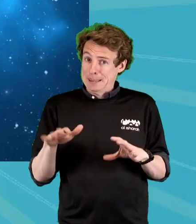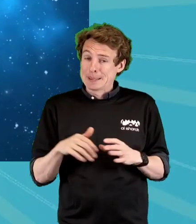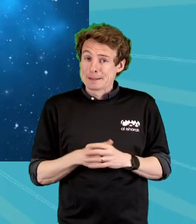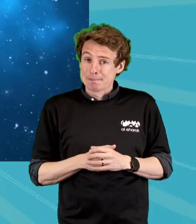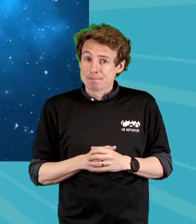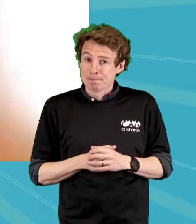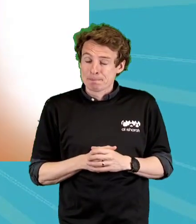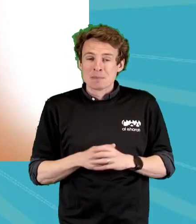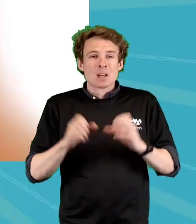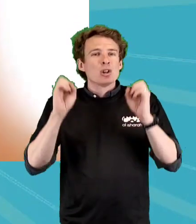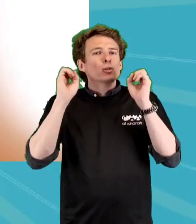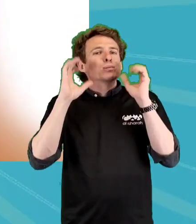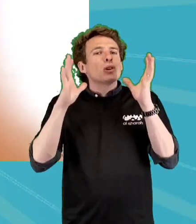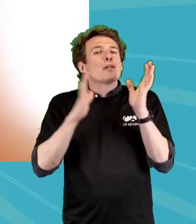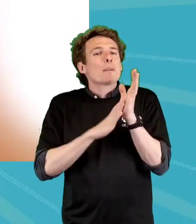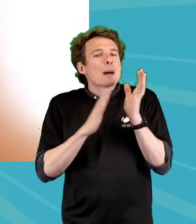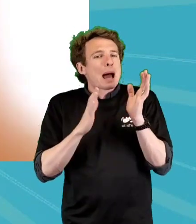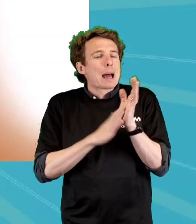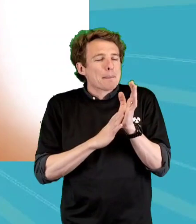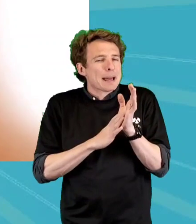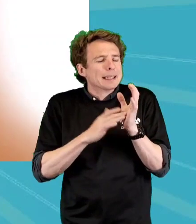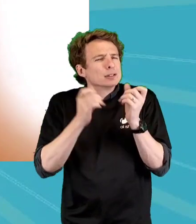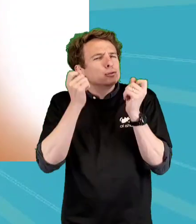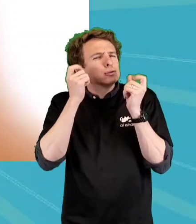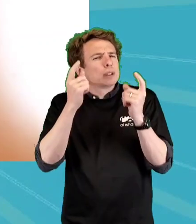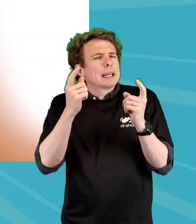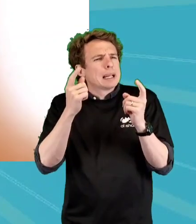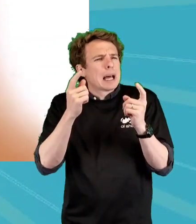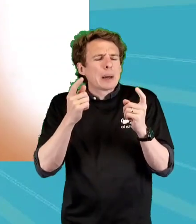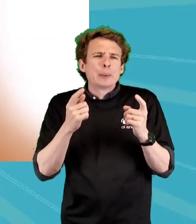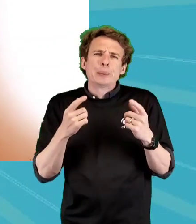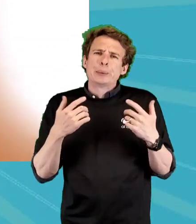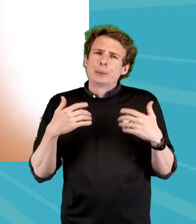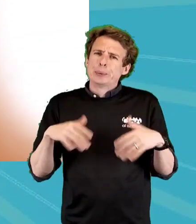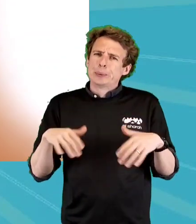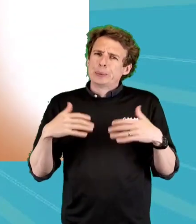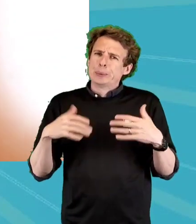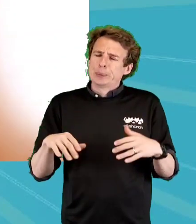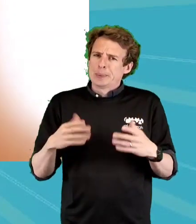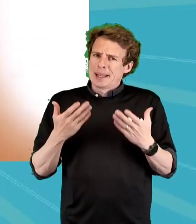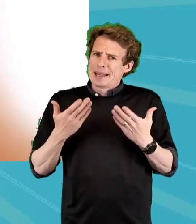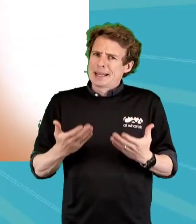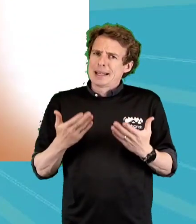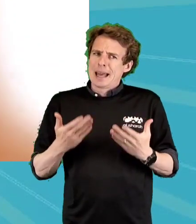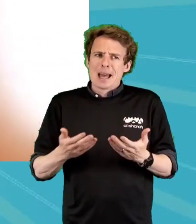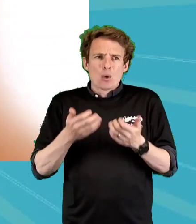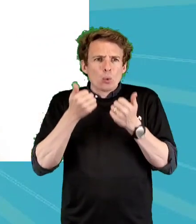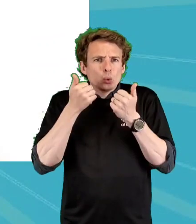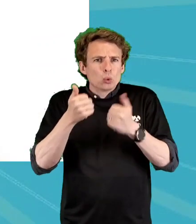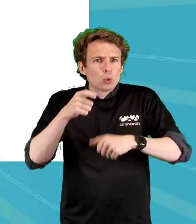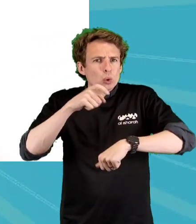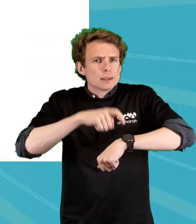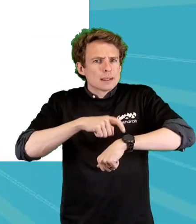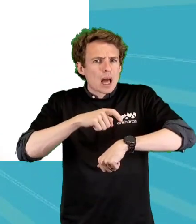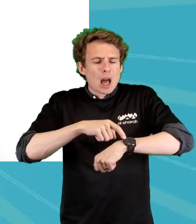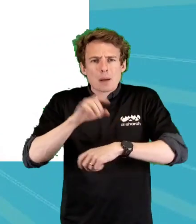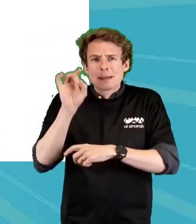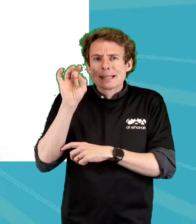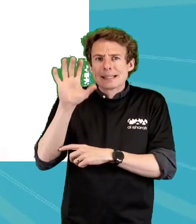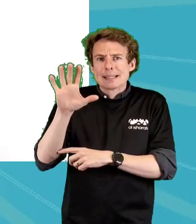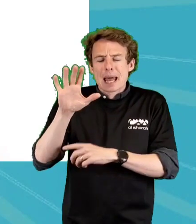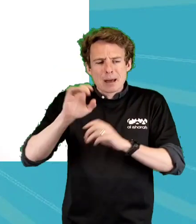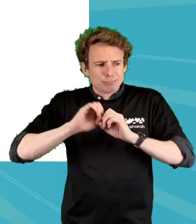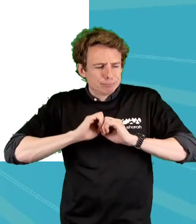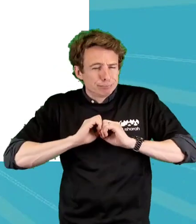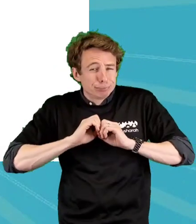bin Talha. Prophet Muhammad sallallahu alaihi wasallam realized that it was time to spread